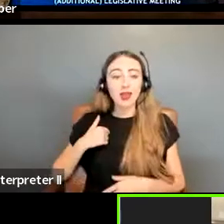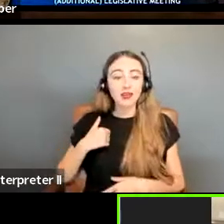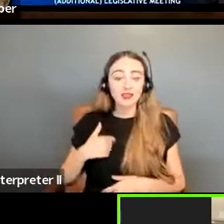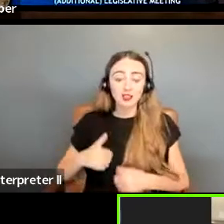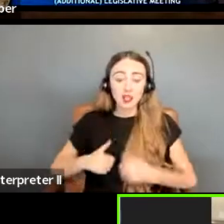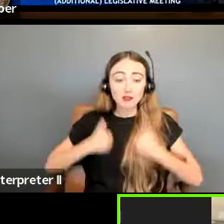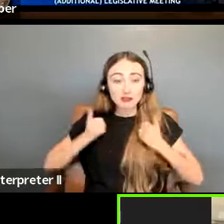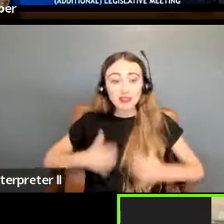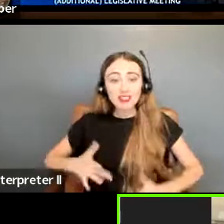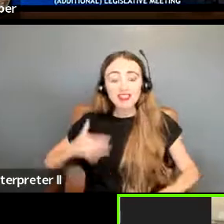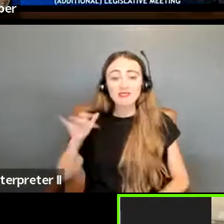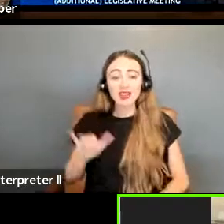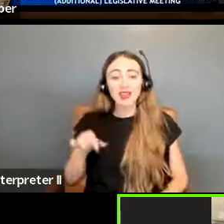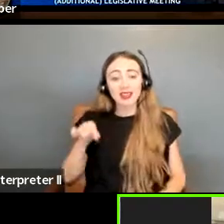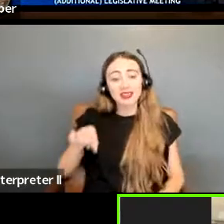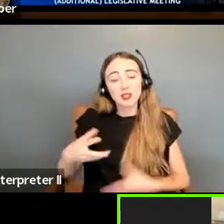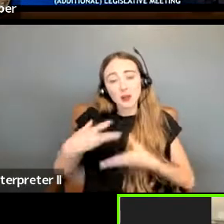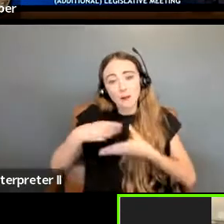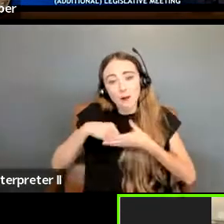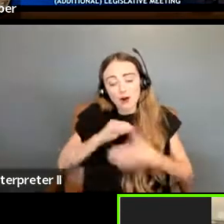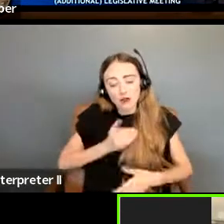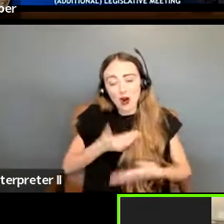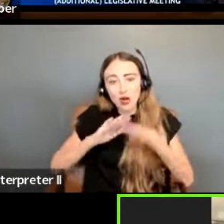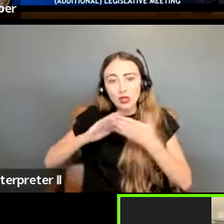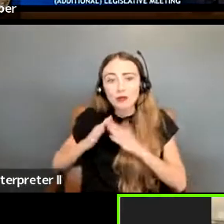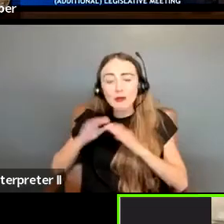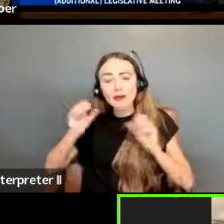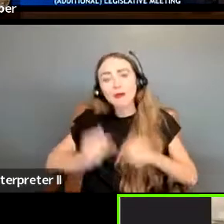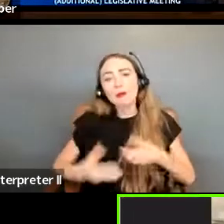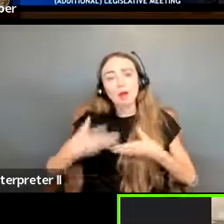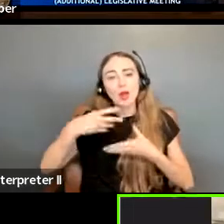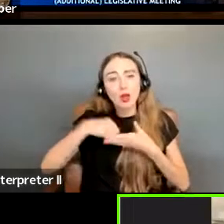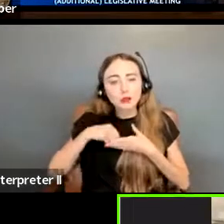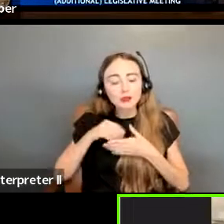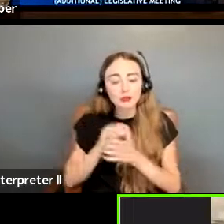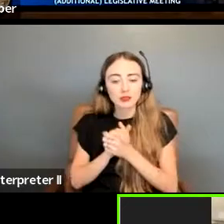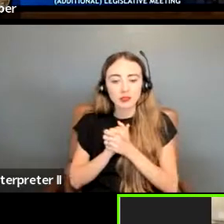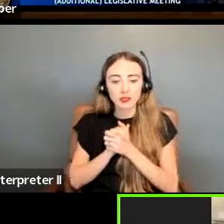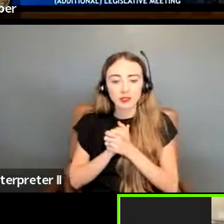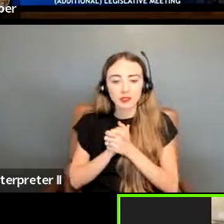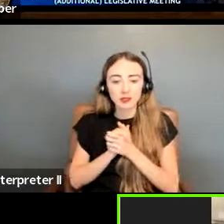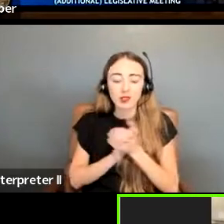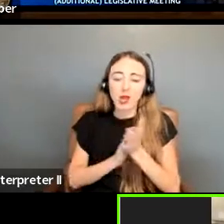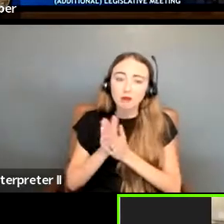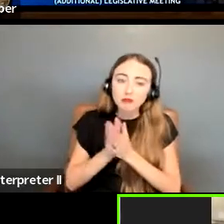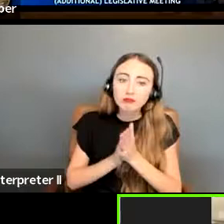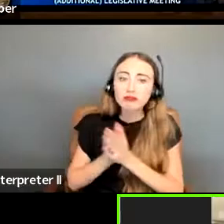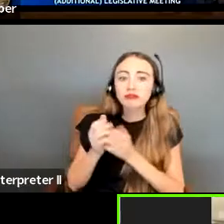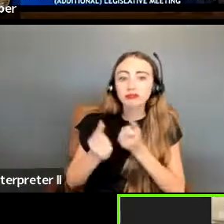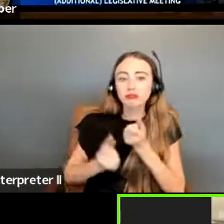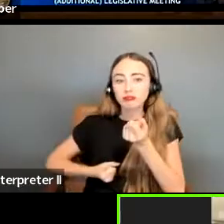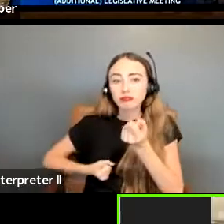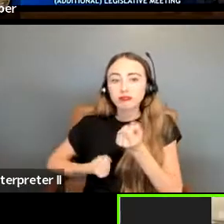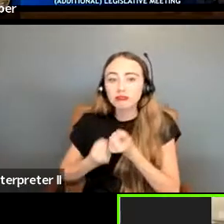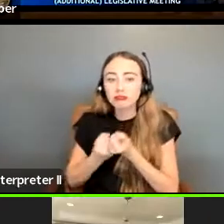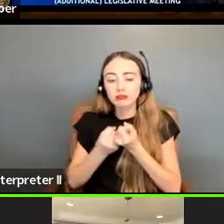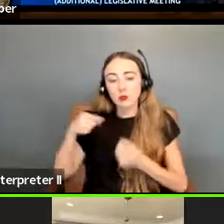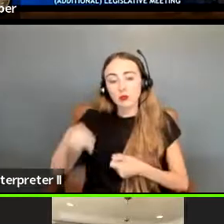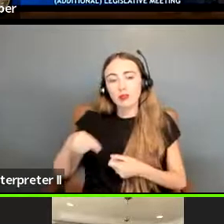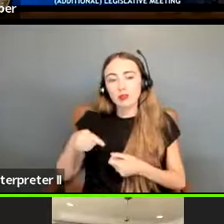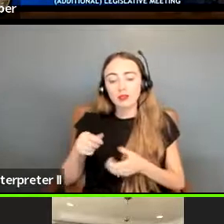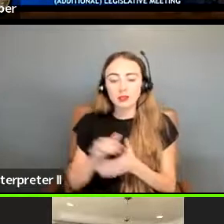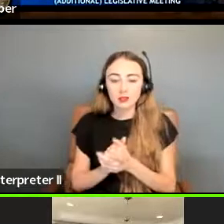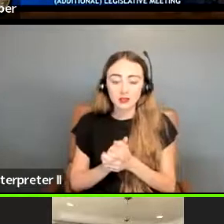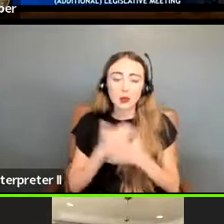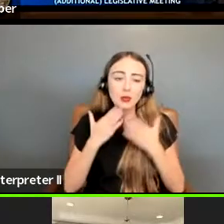residents feel like this is a part of our community, that we can be inclusive and be the driving force in this as we bring it to fruition. So I want to thank you